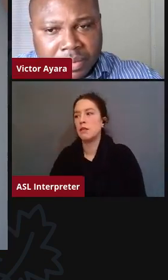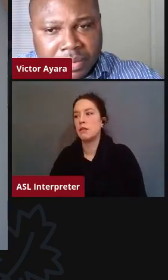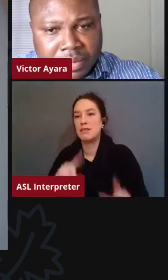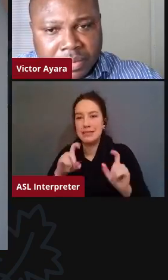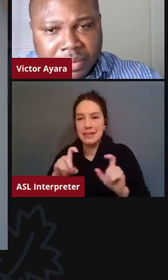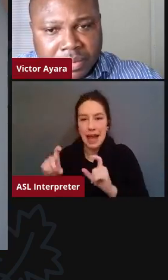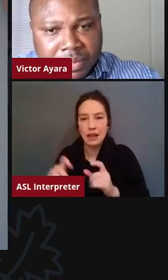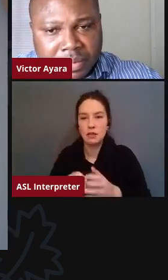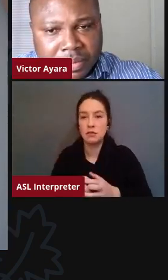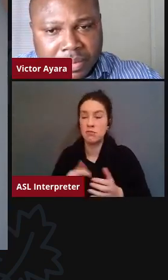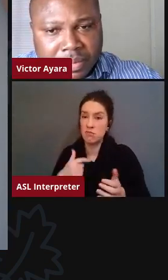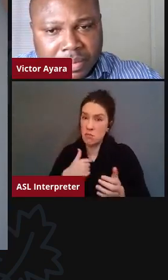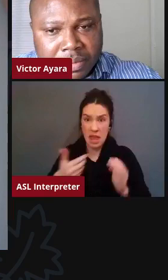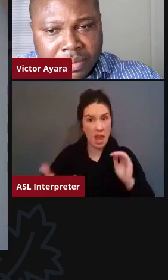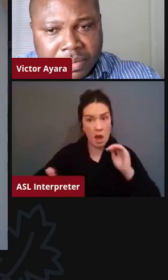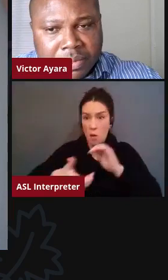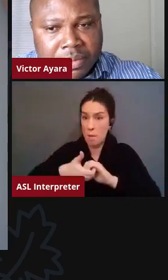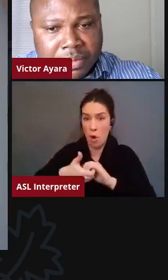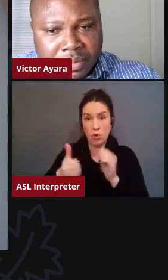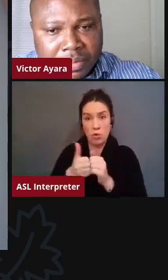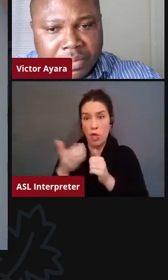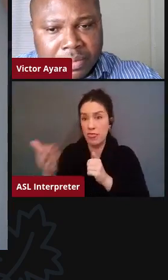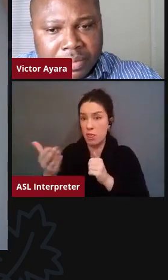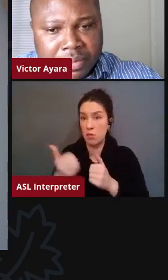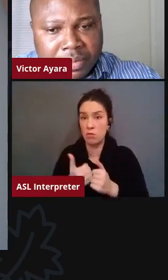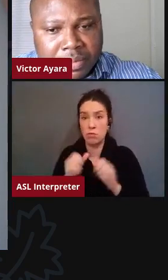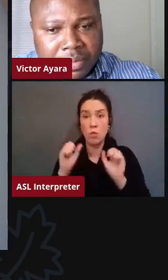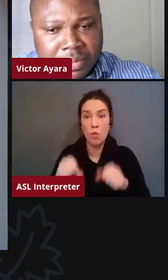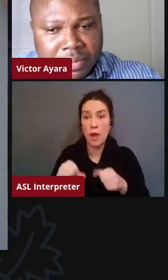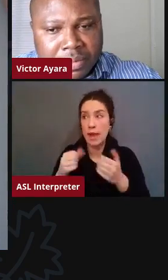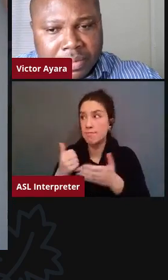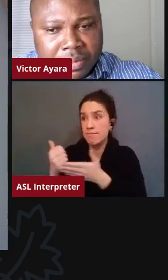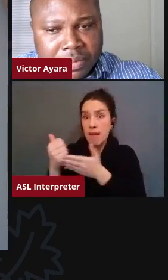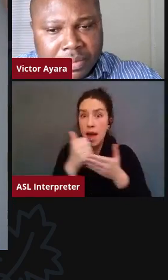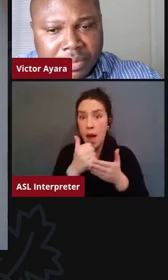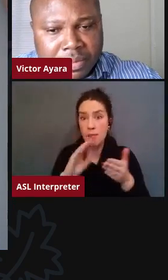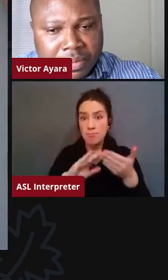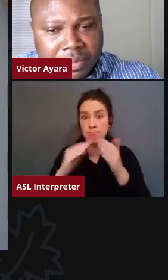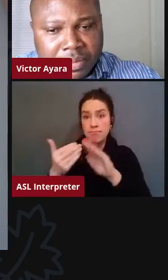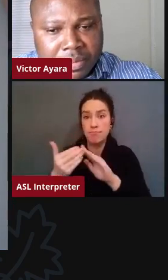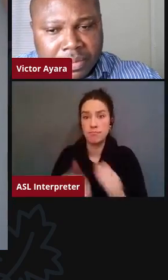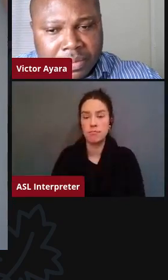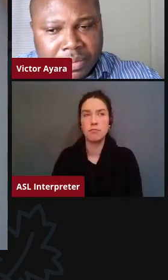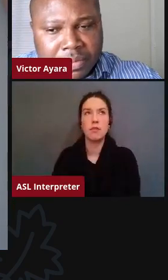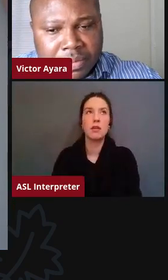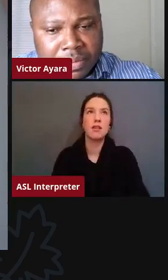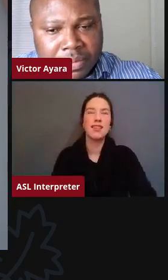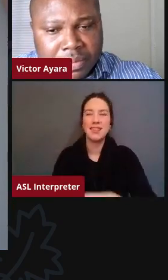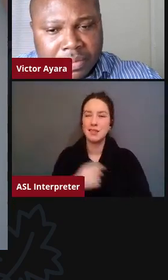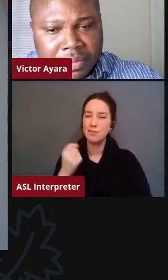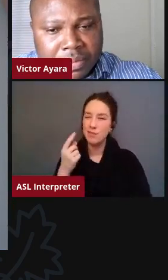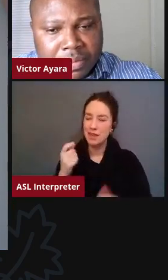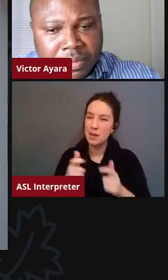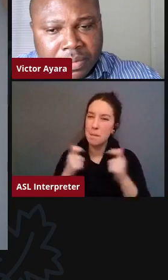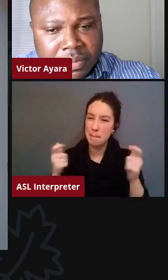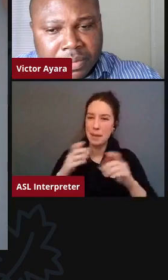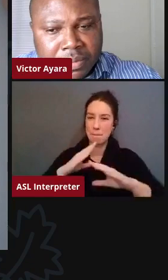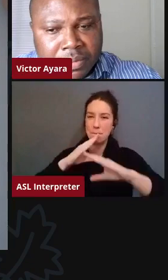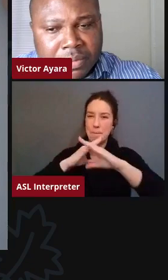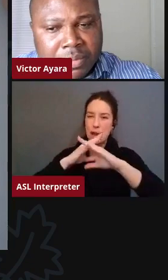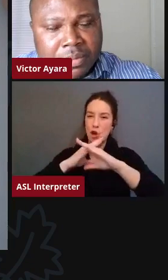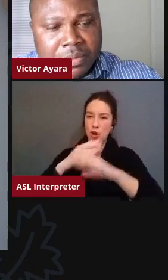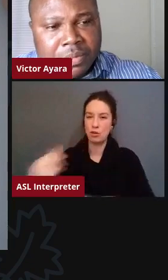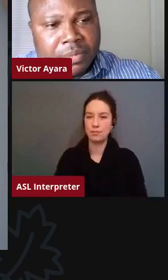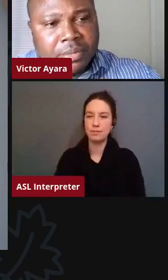help encourage women in your community to get screened, because there's so much, there's like a huge barrier. And what's really nice about the work that